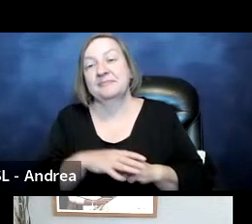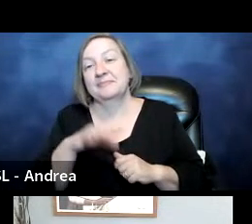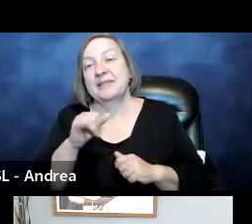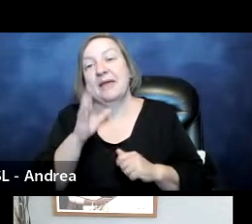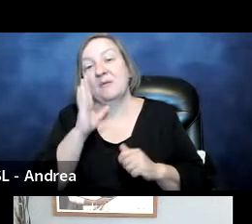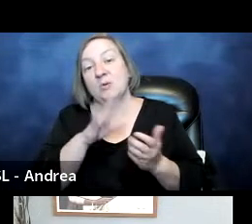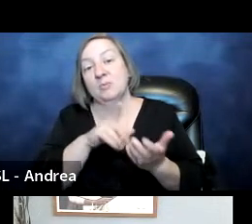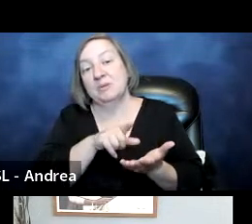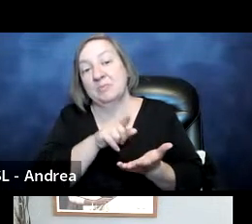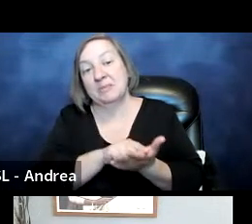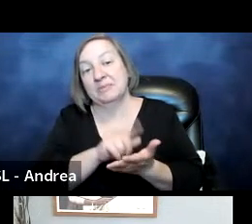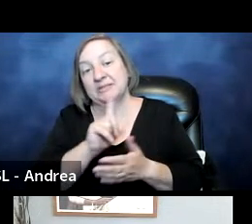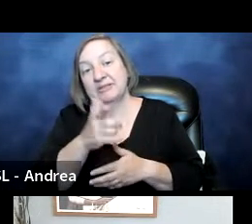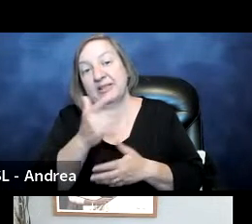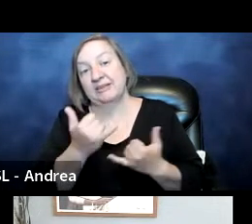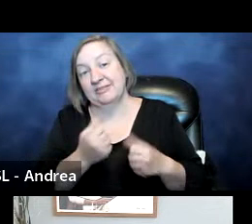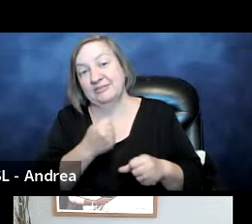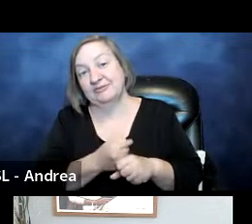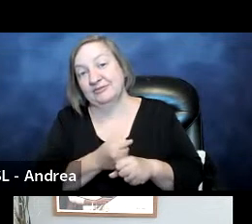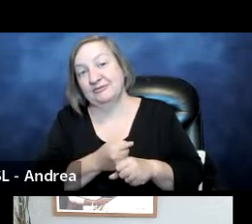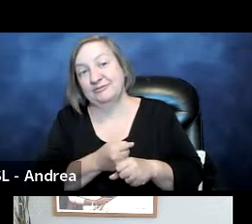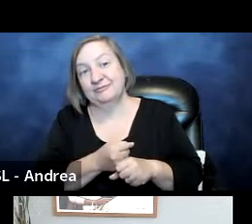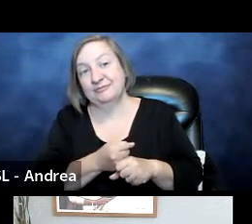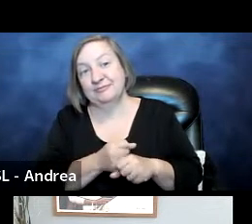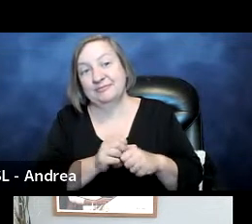published later this year.